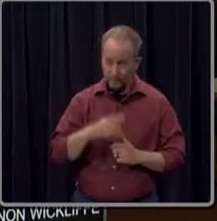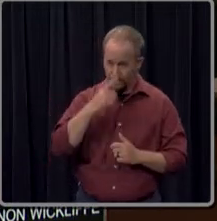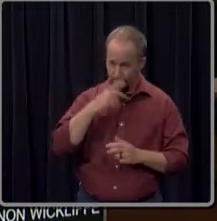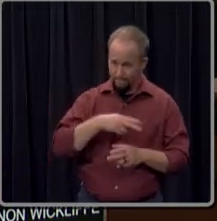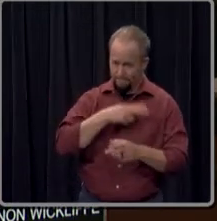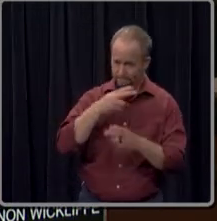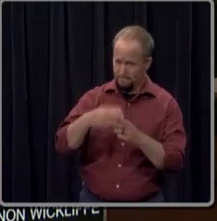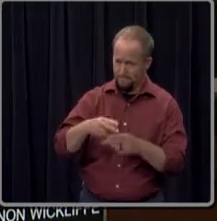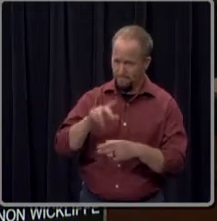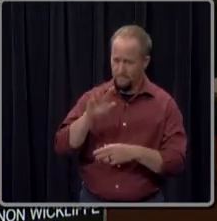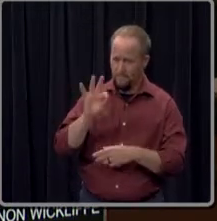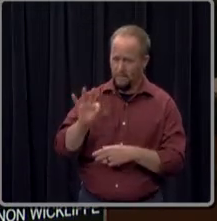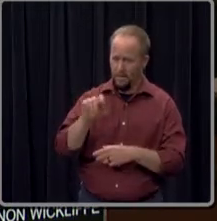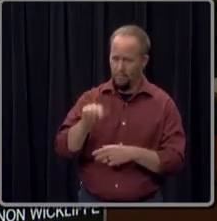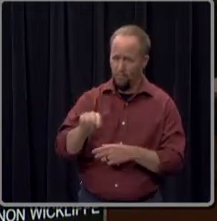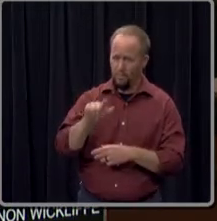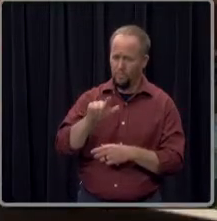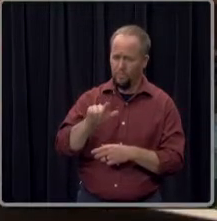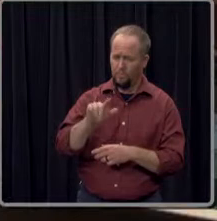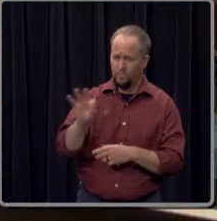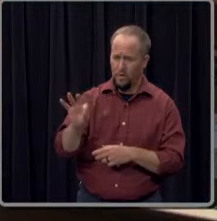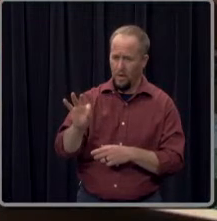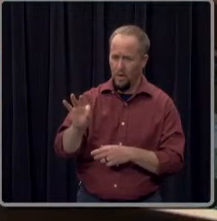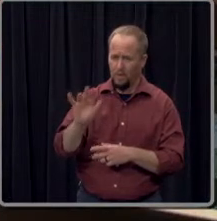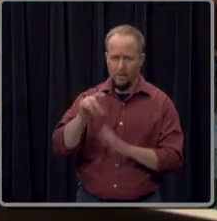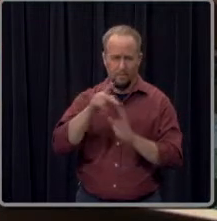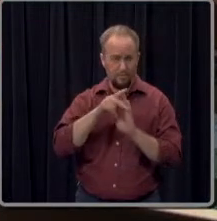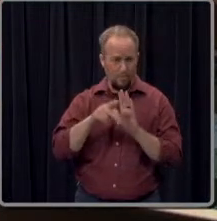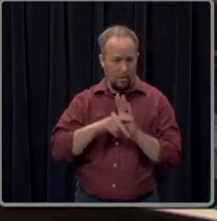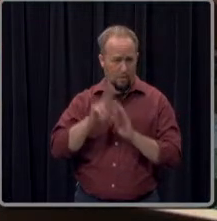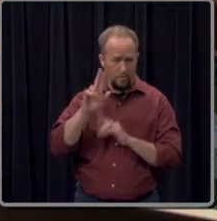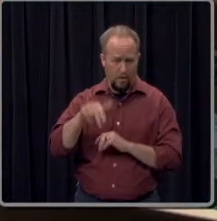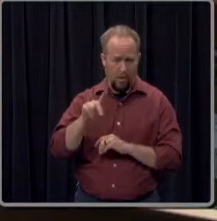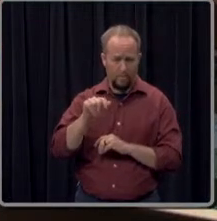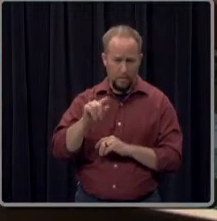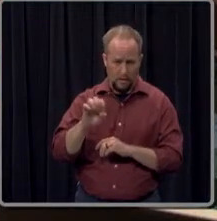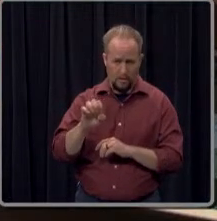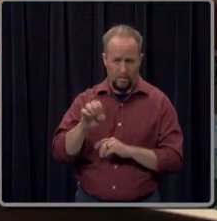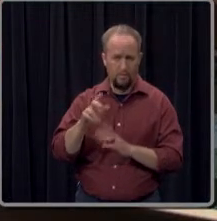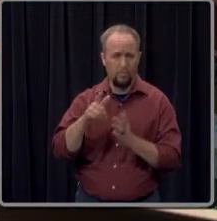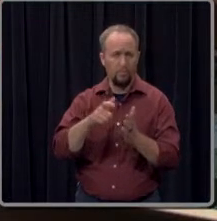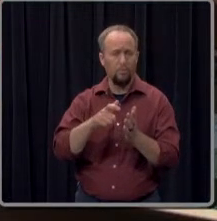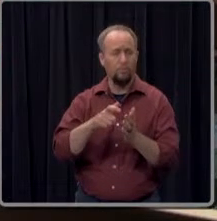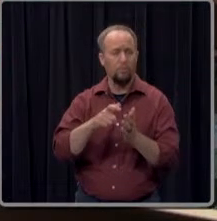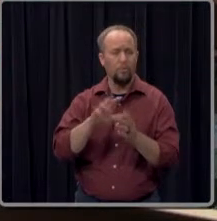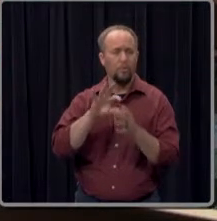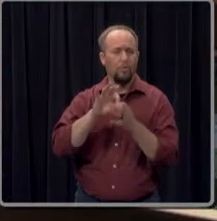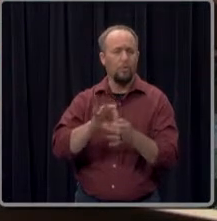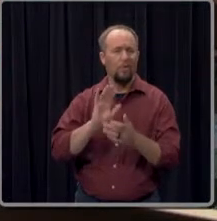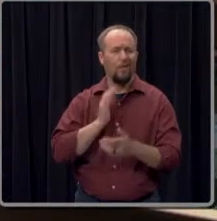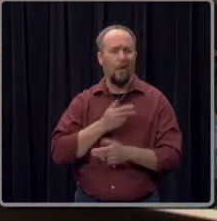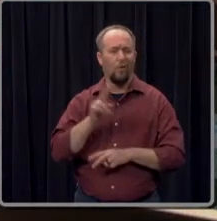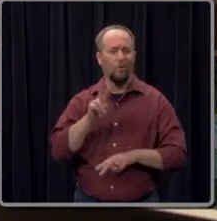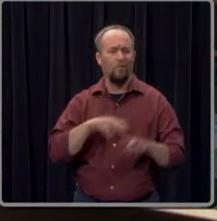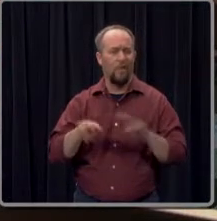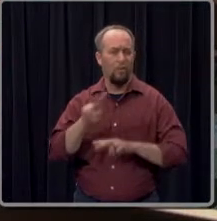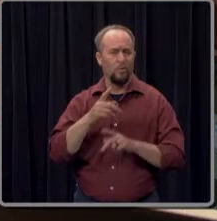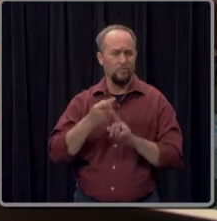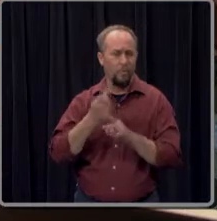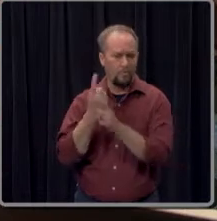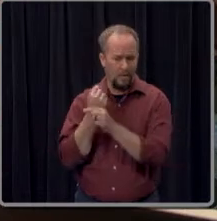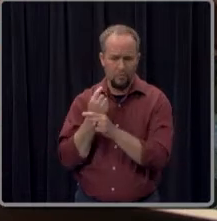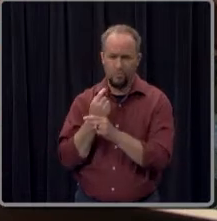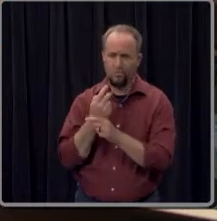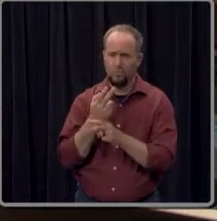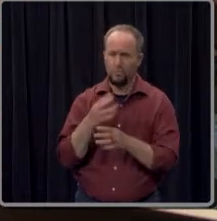just 9.29 is a policy update, board policy update regarding our evaluation from last year. So Sure.